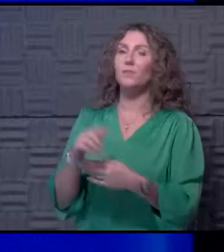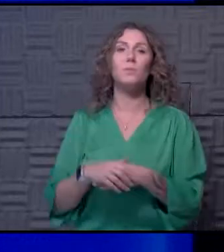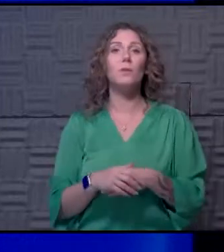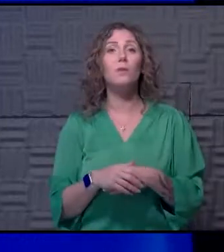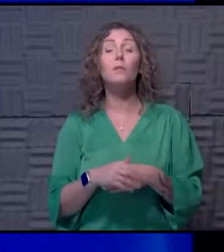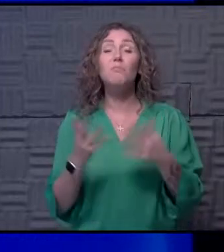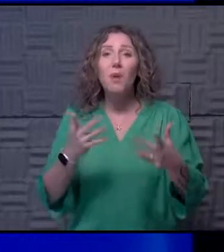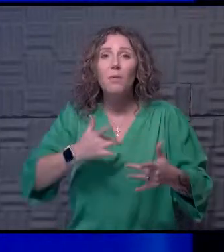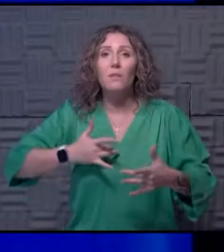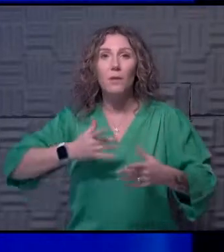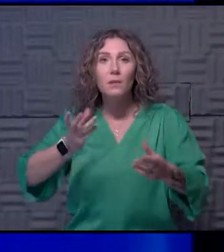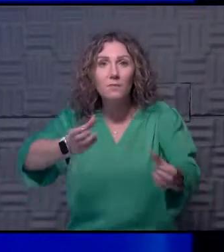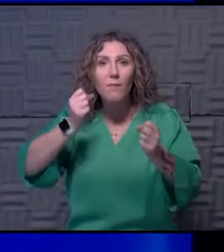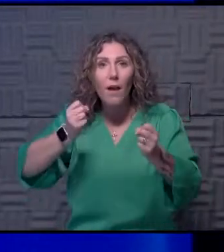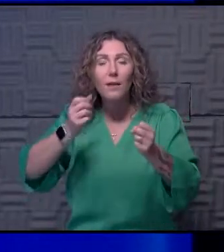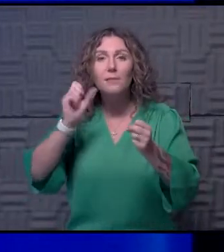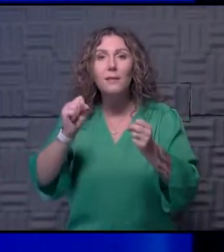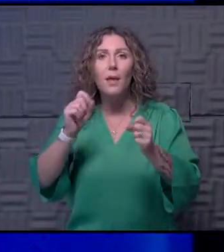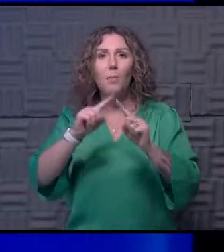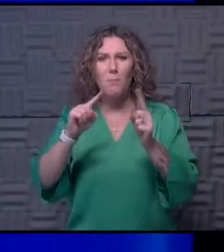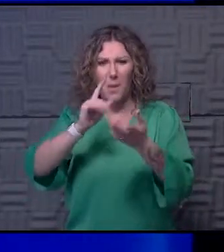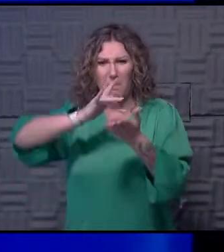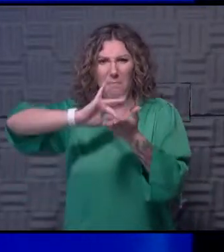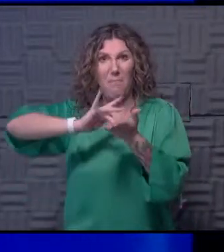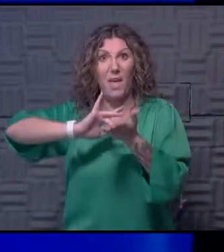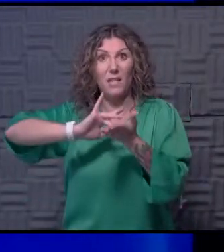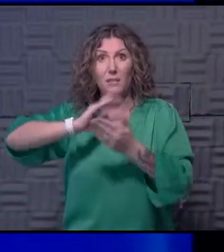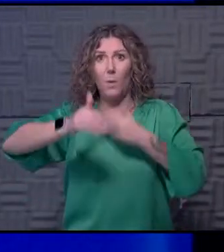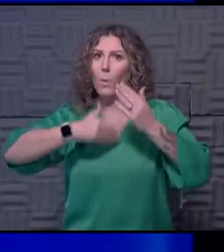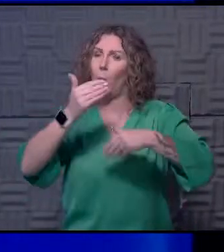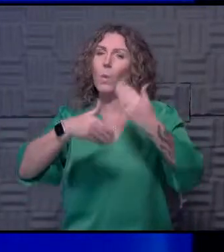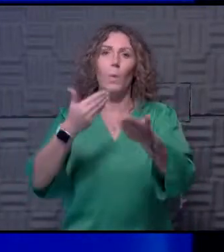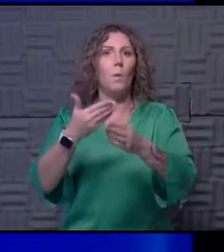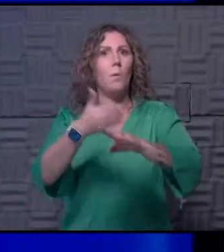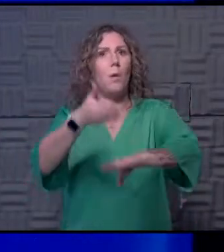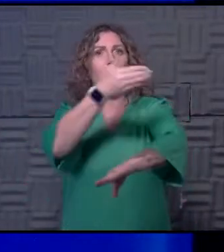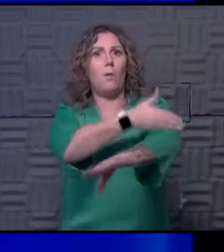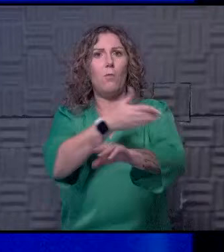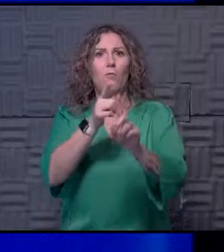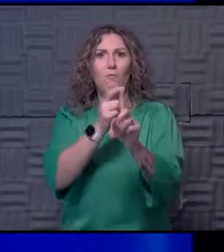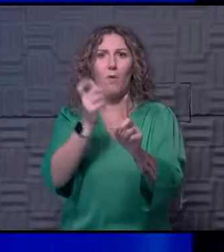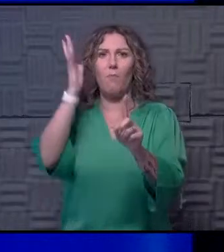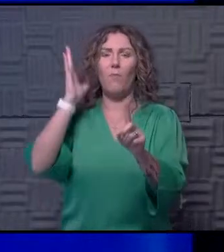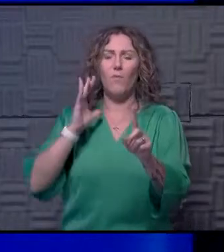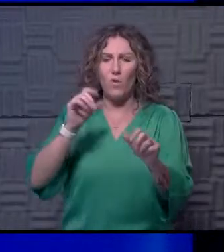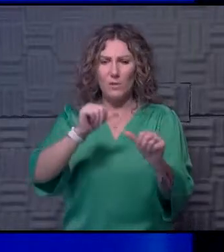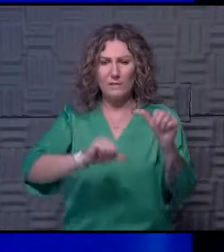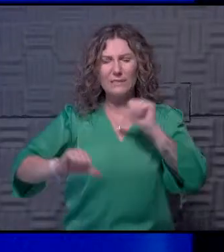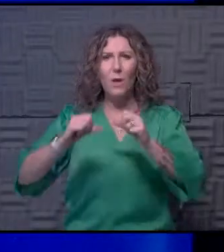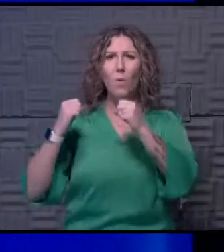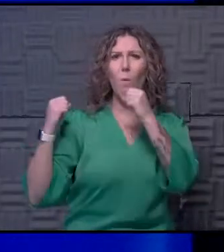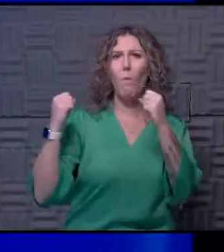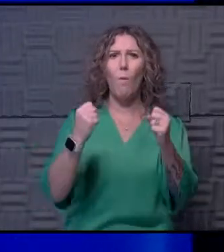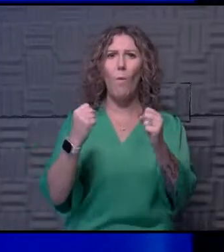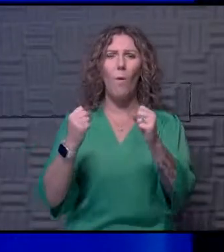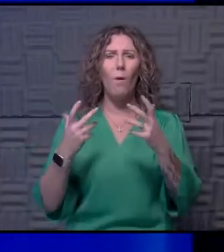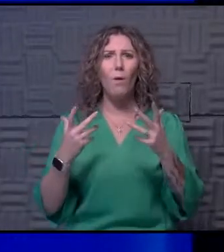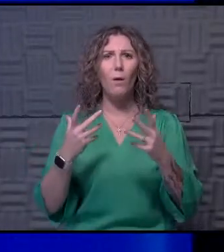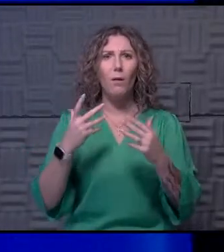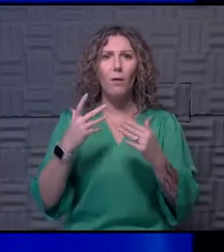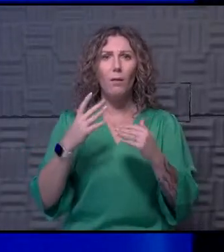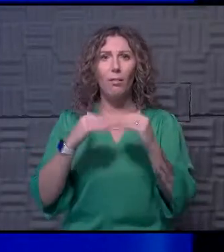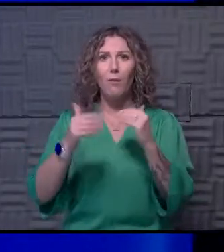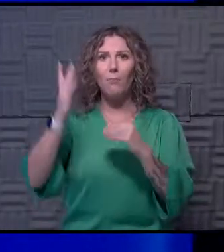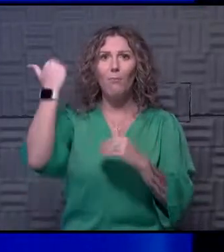fast, medicine has moved so much better than it used to. Science is so much stronger in this area than it once